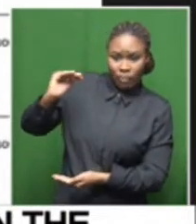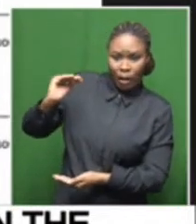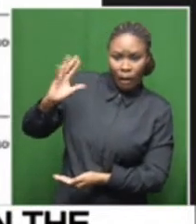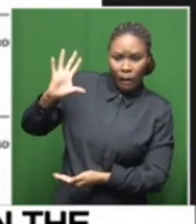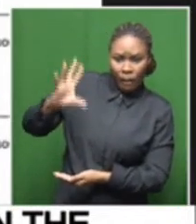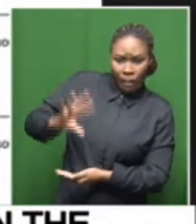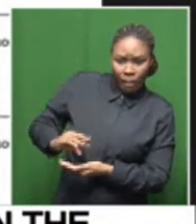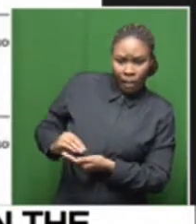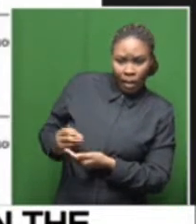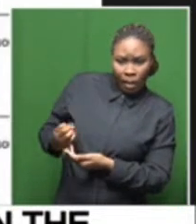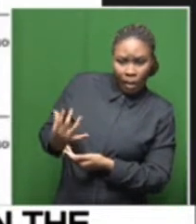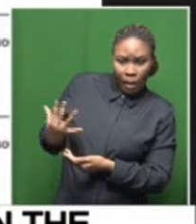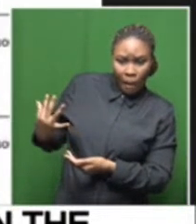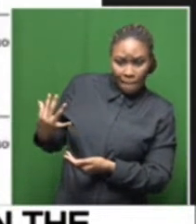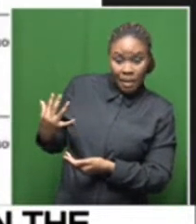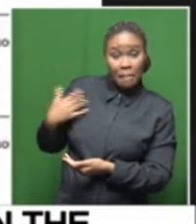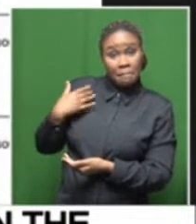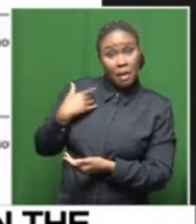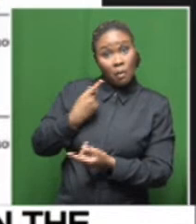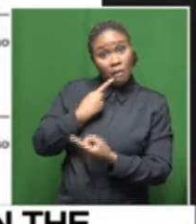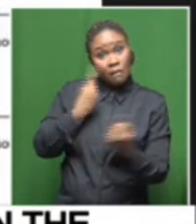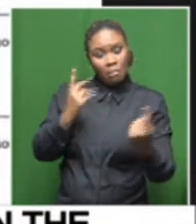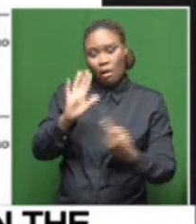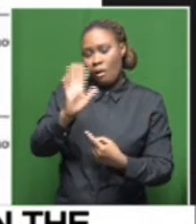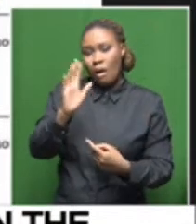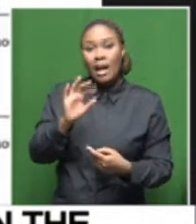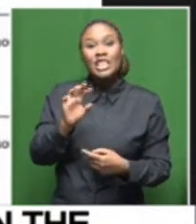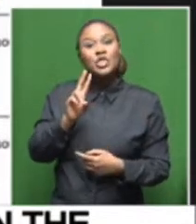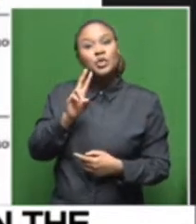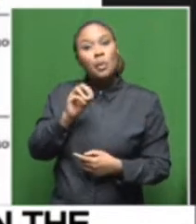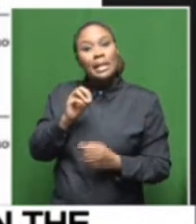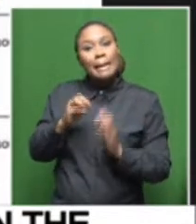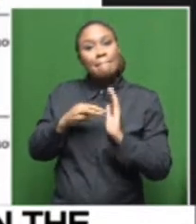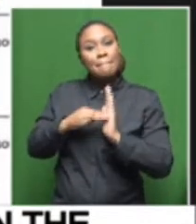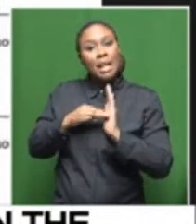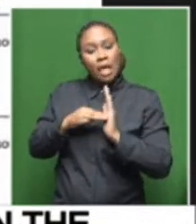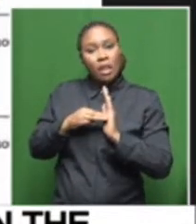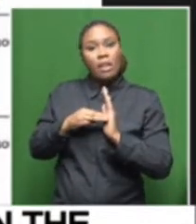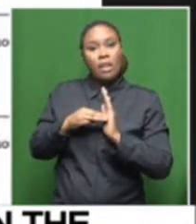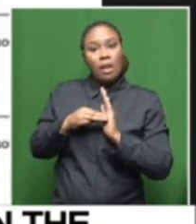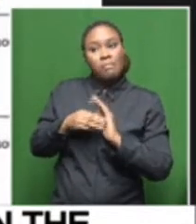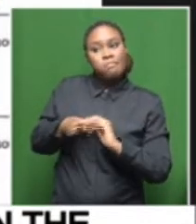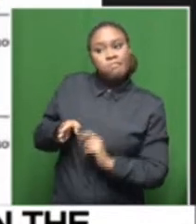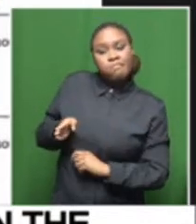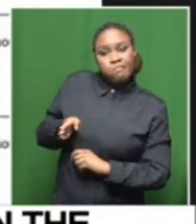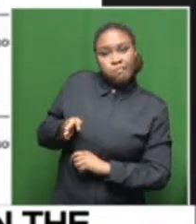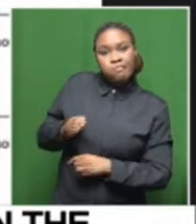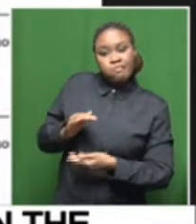confirm that we do have more than 20 million vaccine doses on stock.